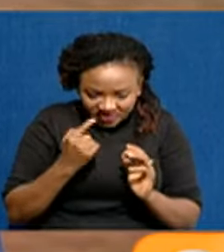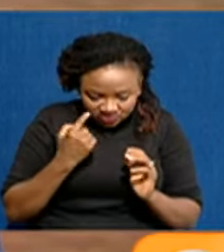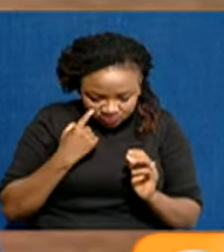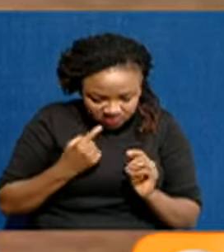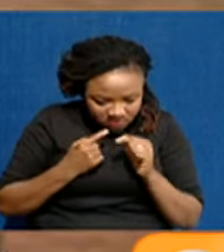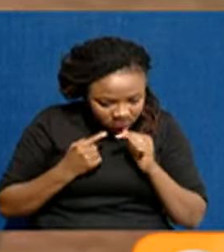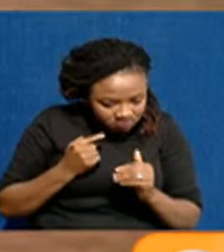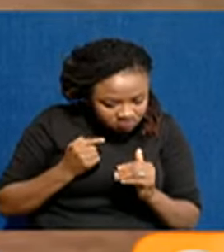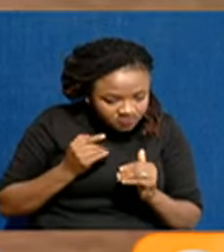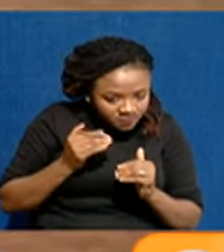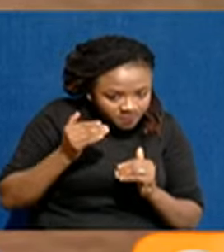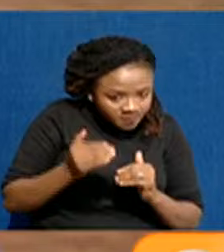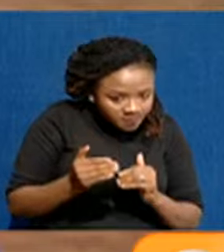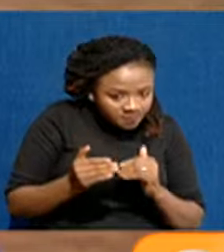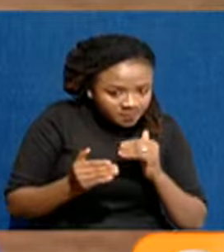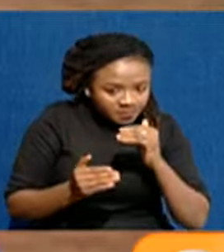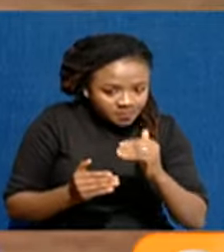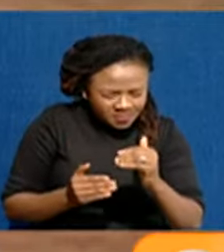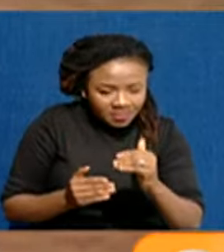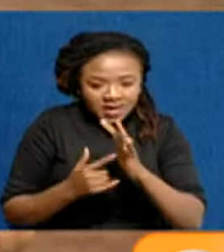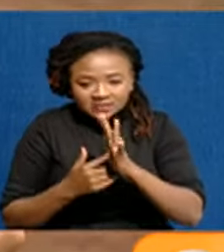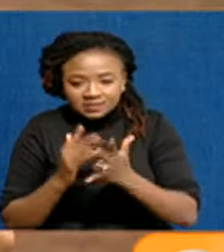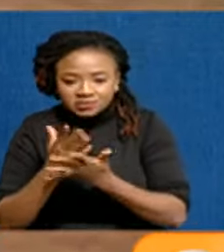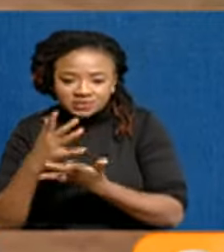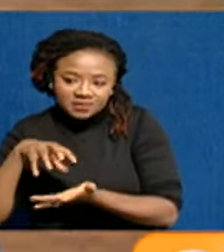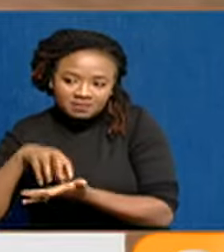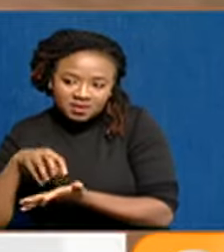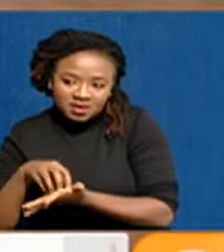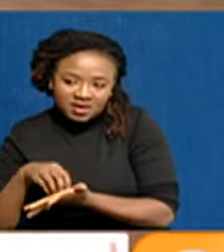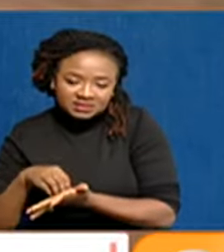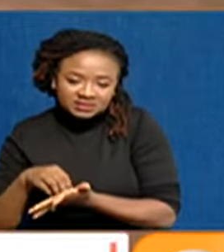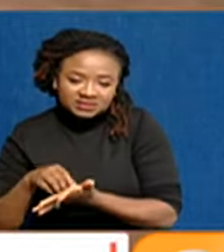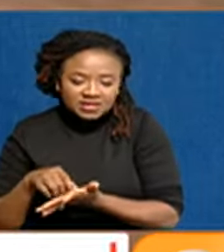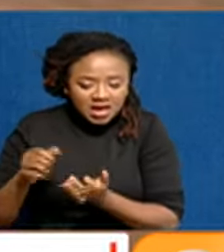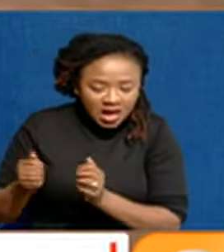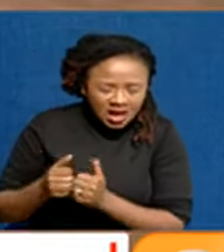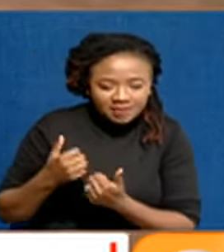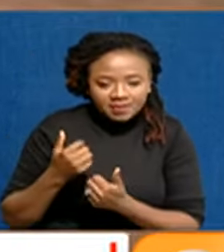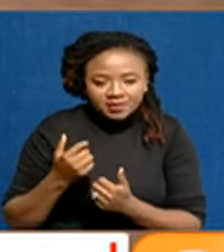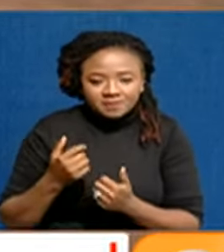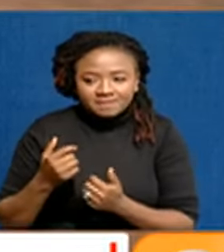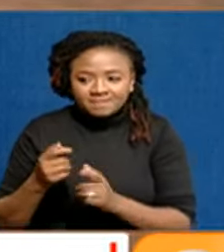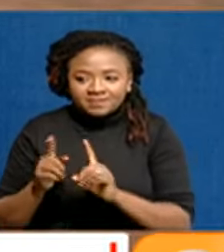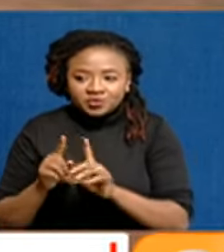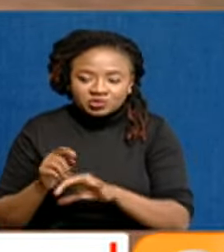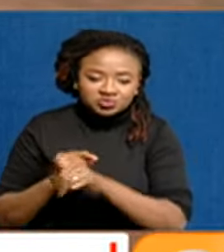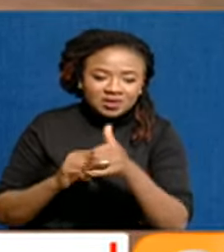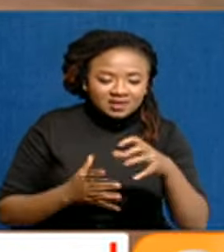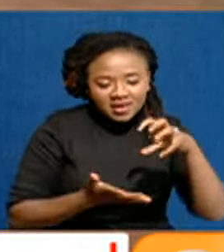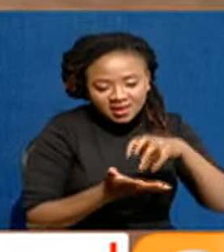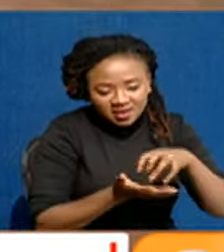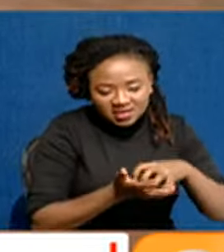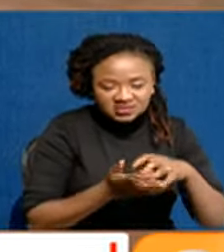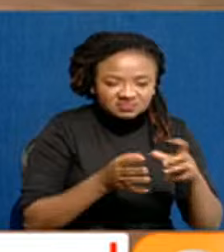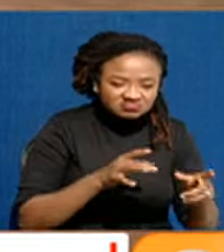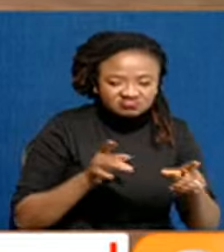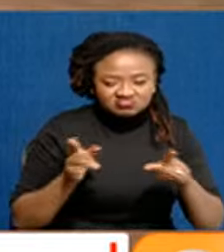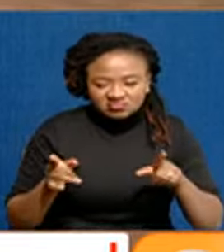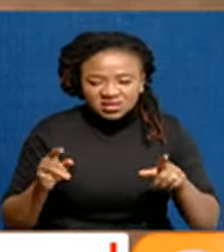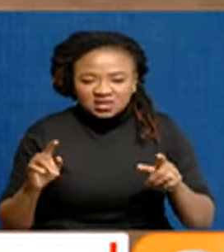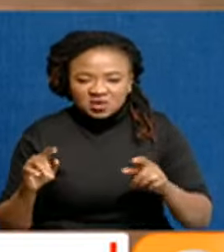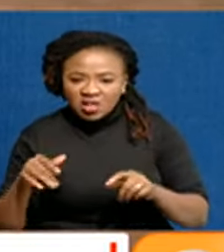we have just come from El Nino. There are cases when we come from El Nino, we go to El Nino again. There are cases we come from La Nina, we go back to La Nina. So